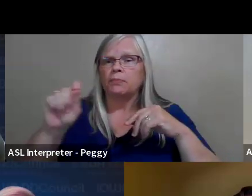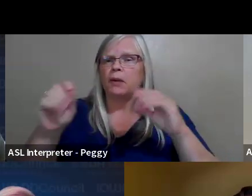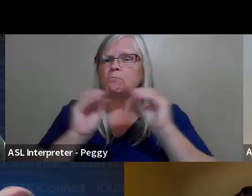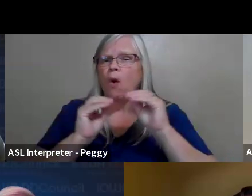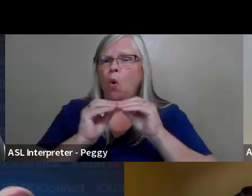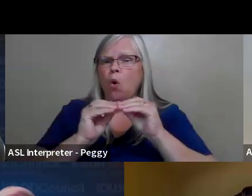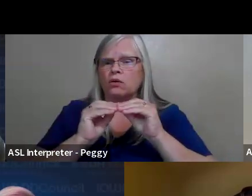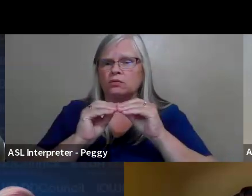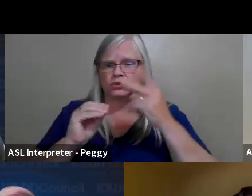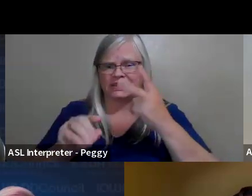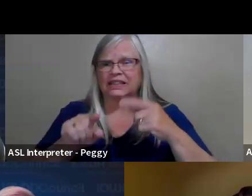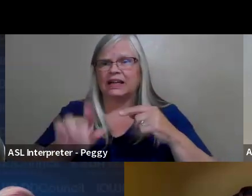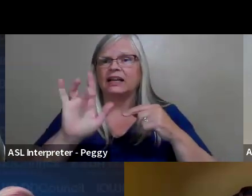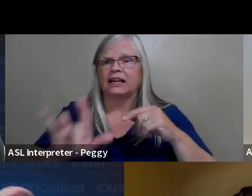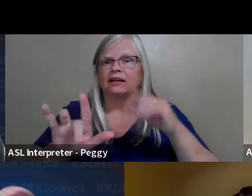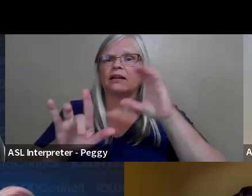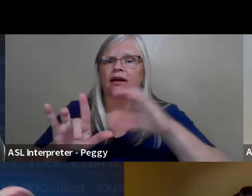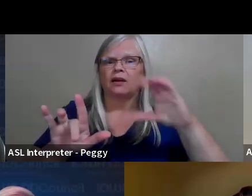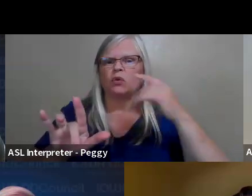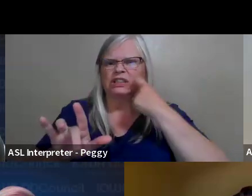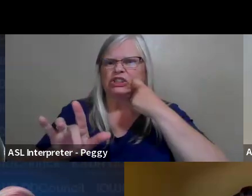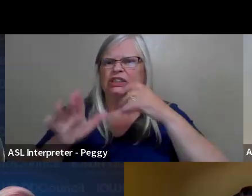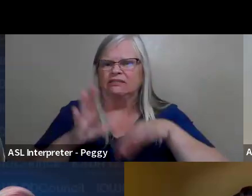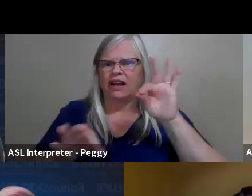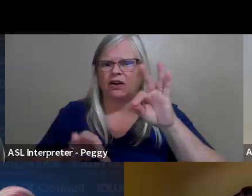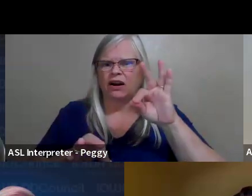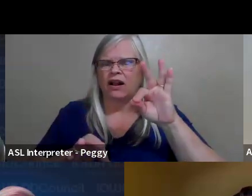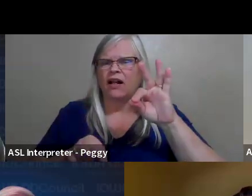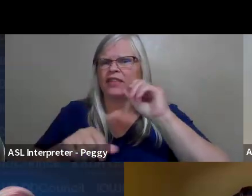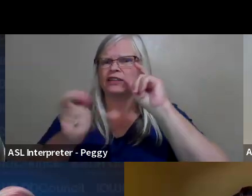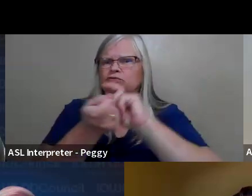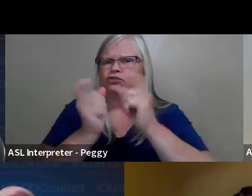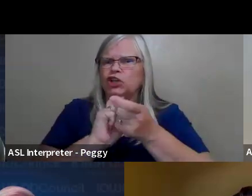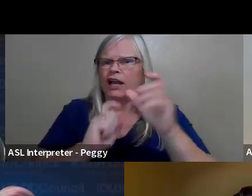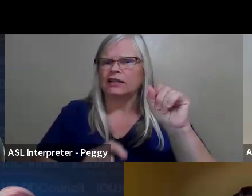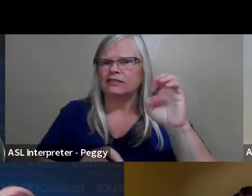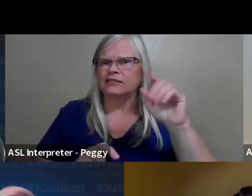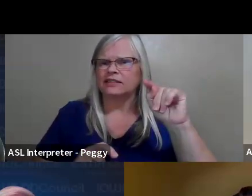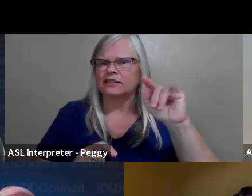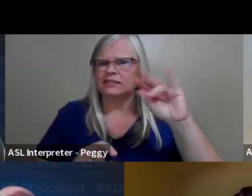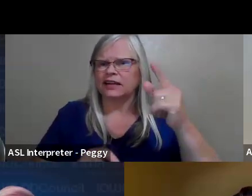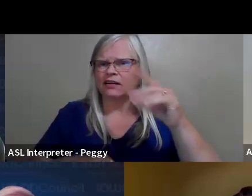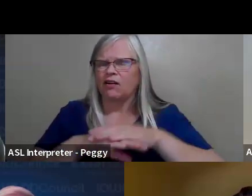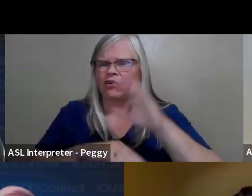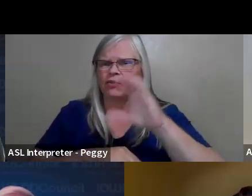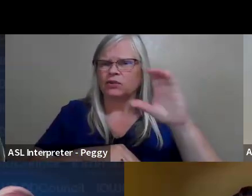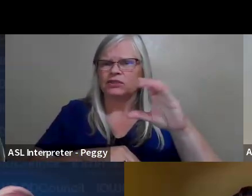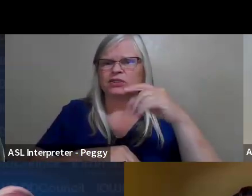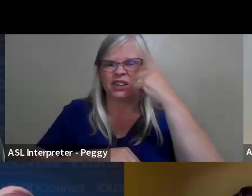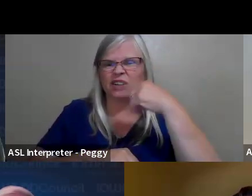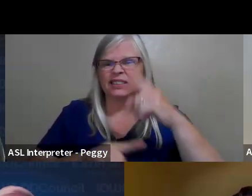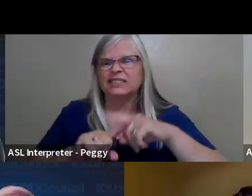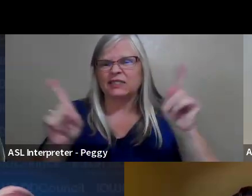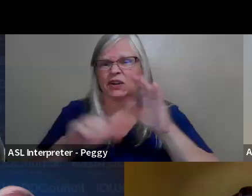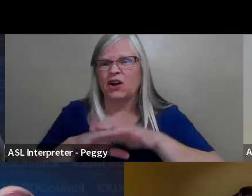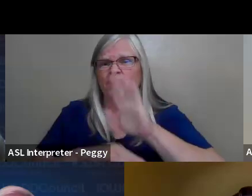should be able to select closed captioning. We did just find out this morning that they've changed the settings a little bit on closed captioning, so it might look a little bit different on your screen, but